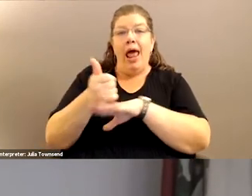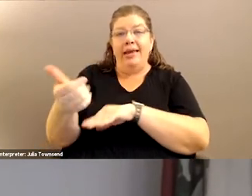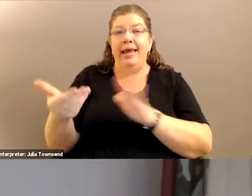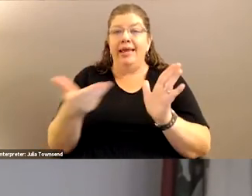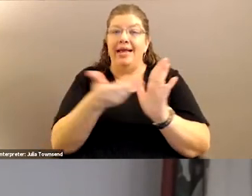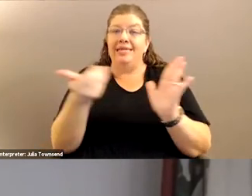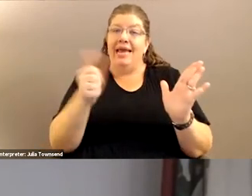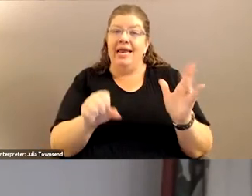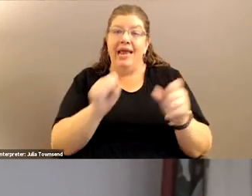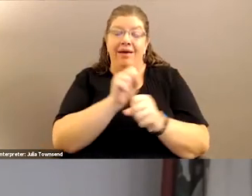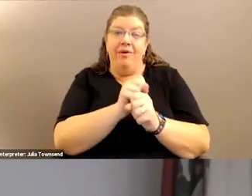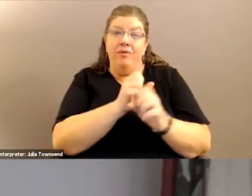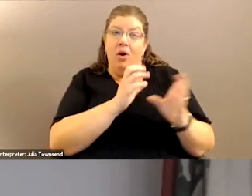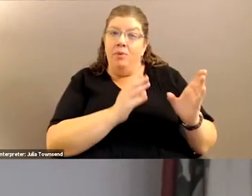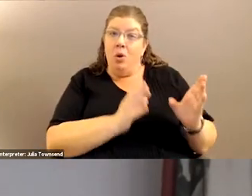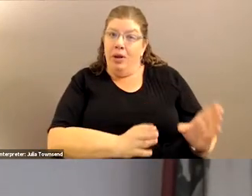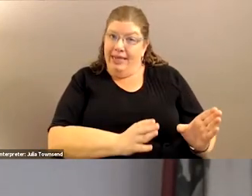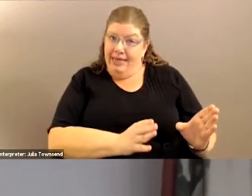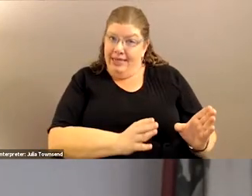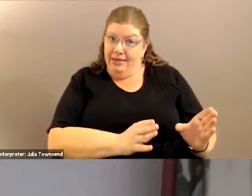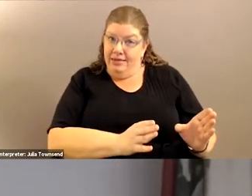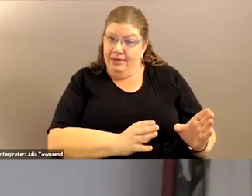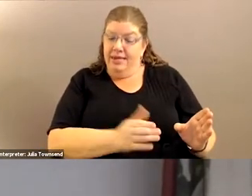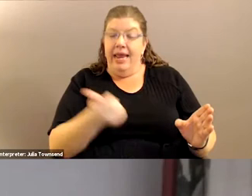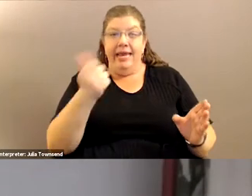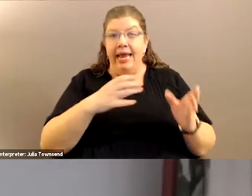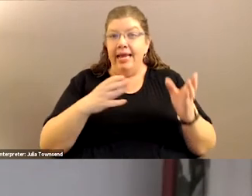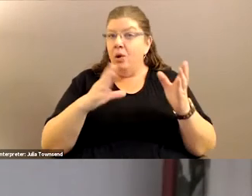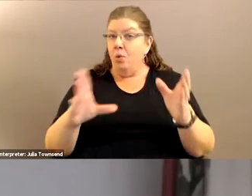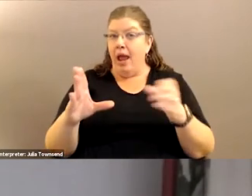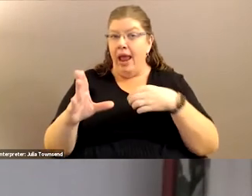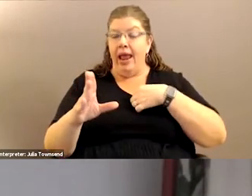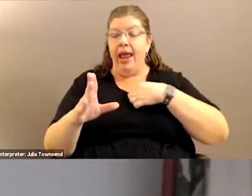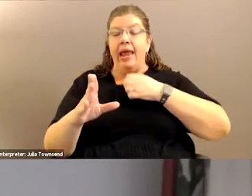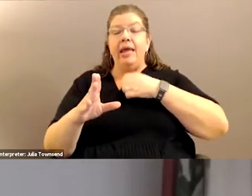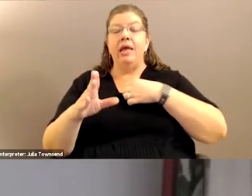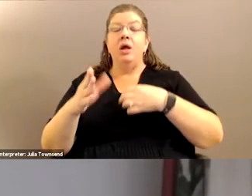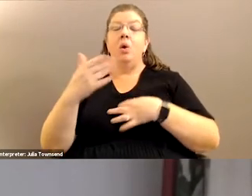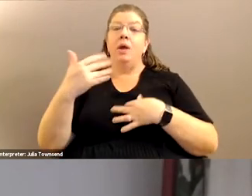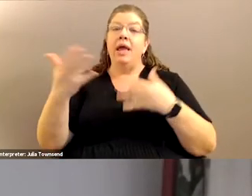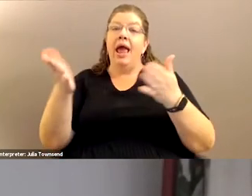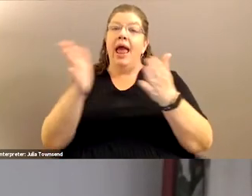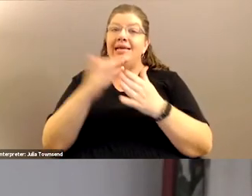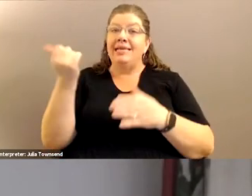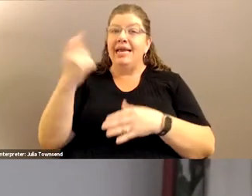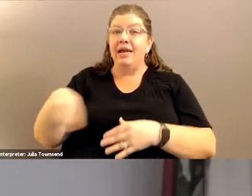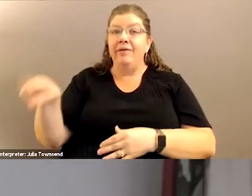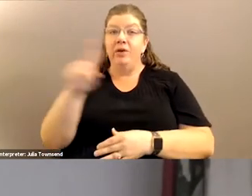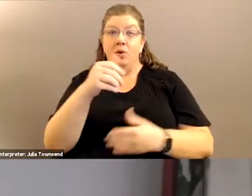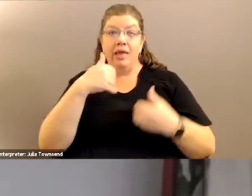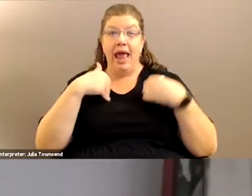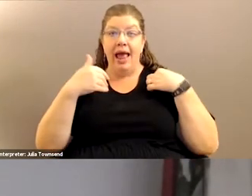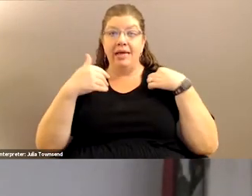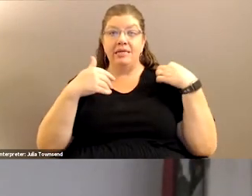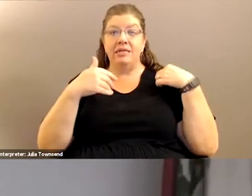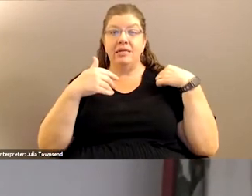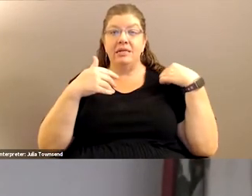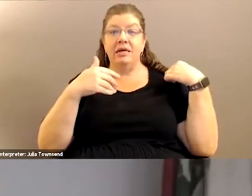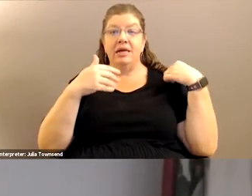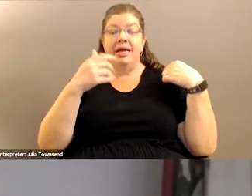any of our employees in any way and we would like to ask that anybody who has information about